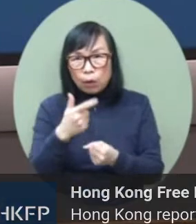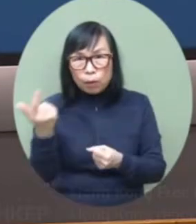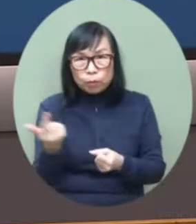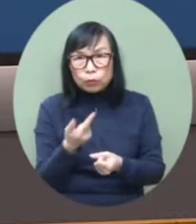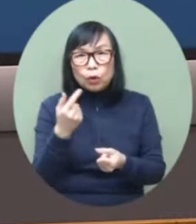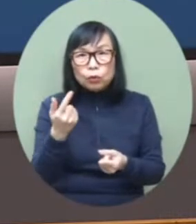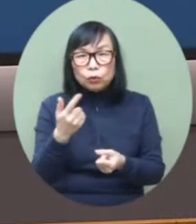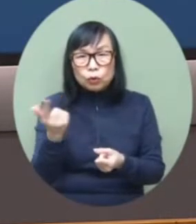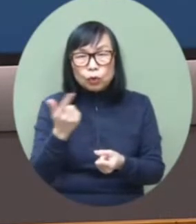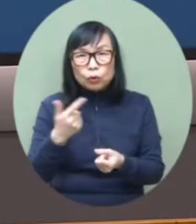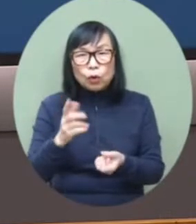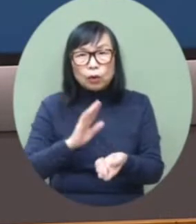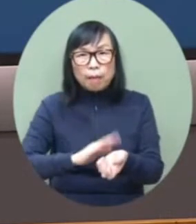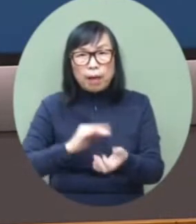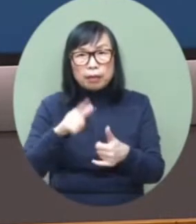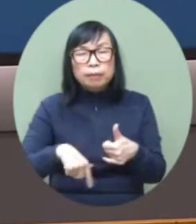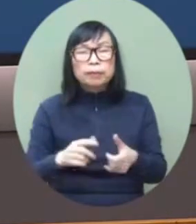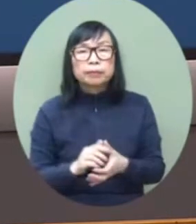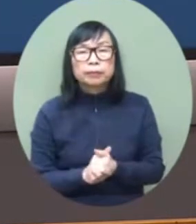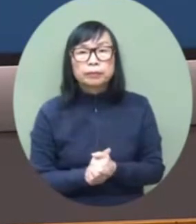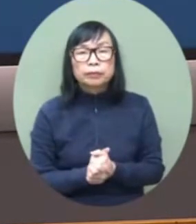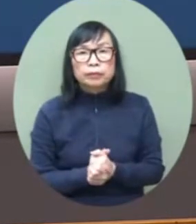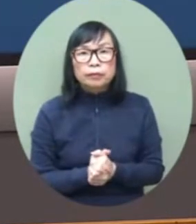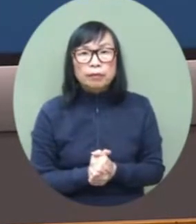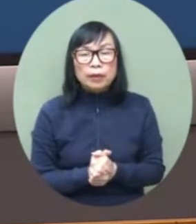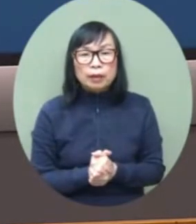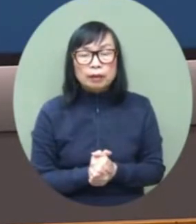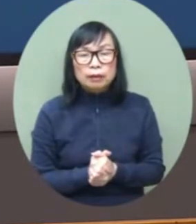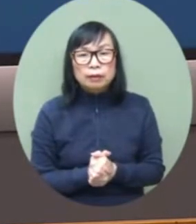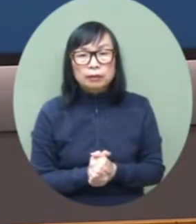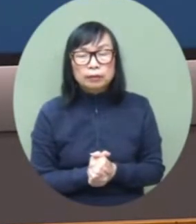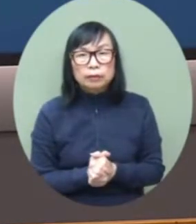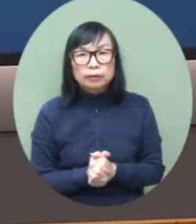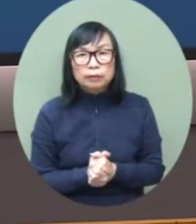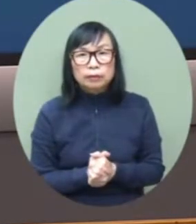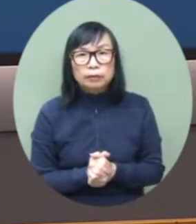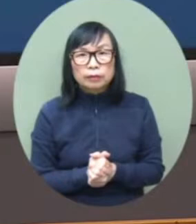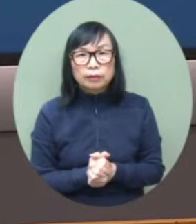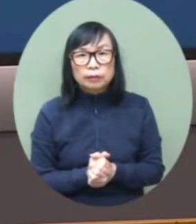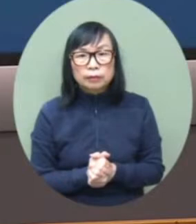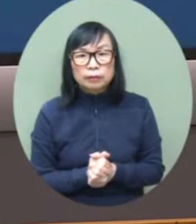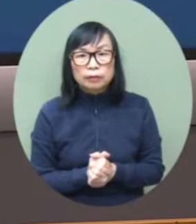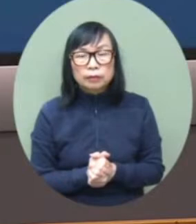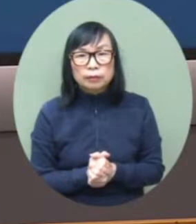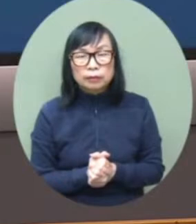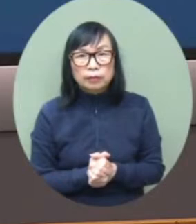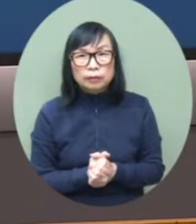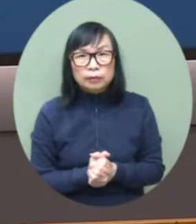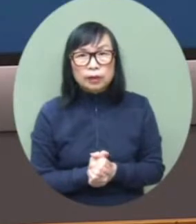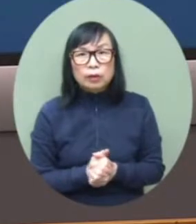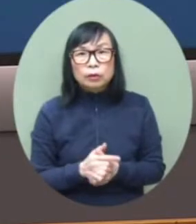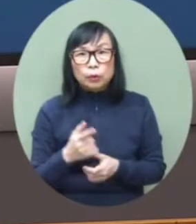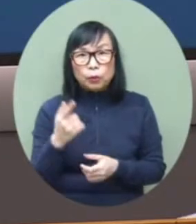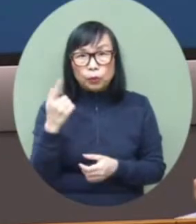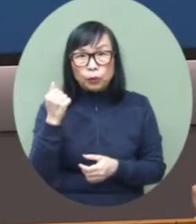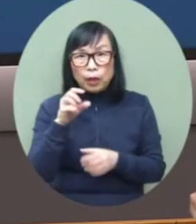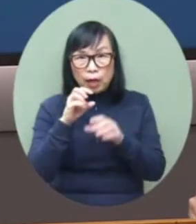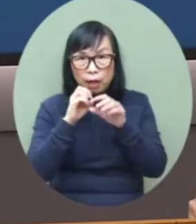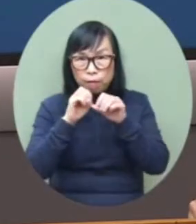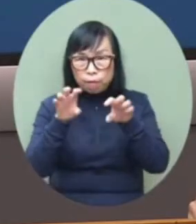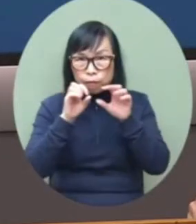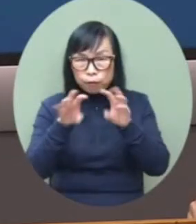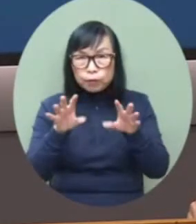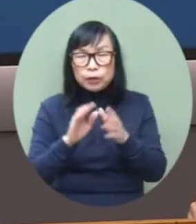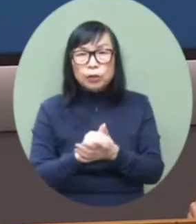also want to have a promulgation to the RCHE manager